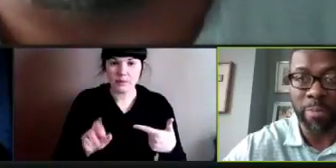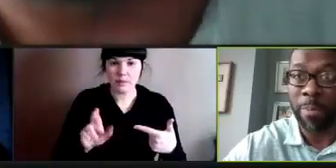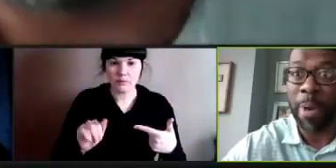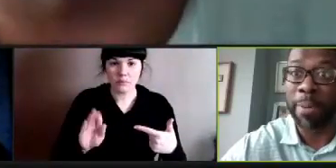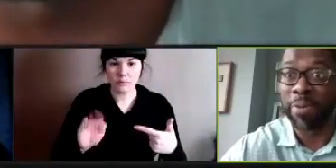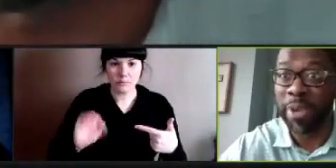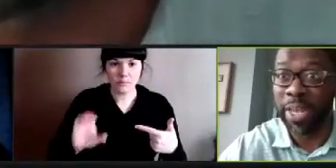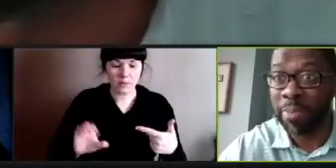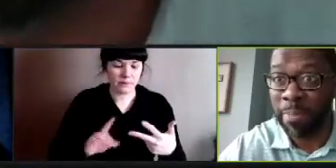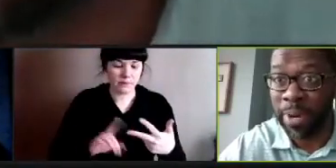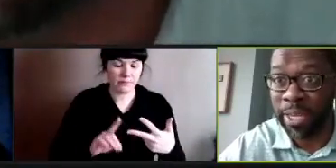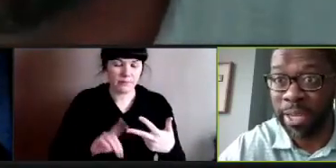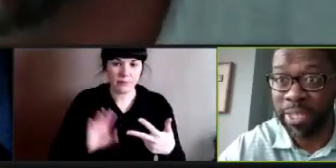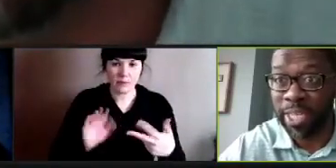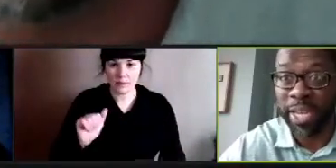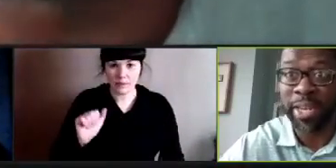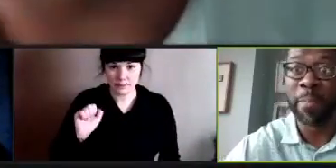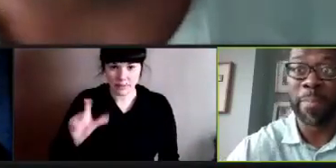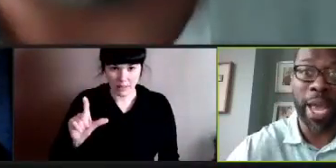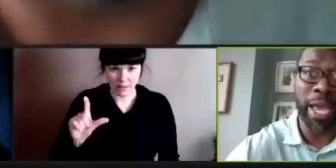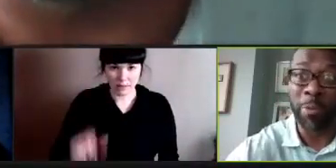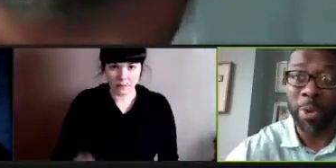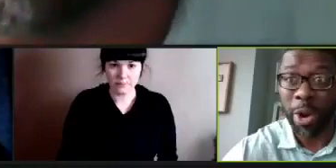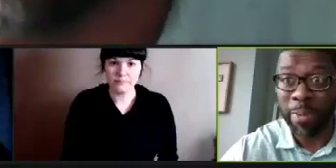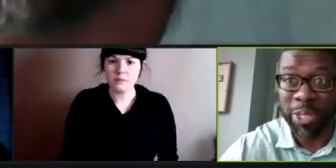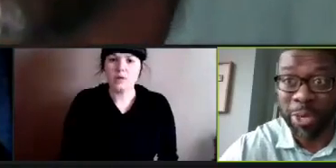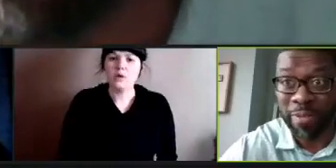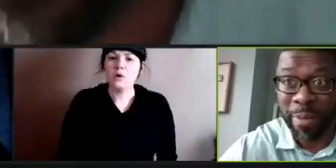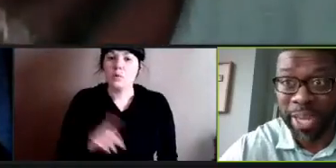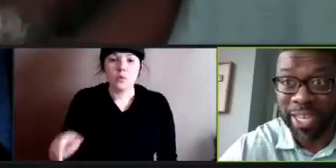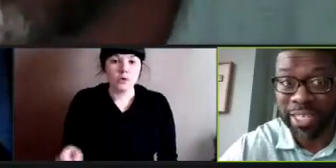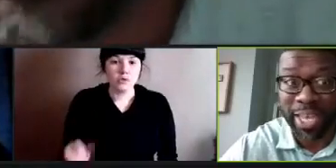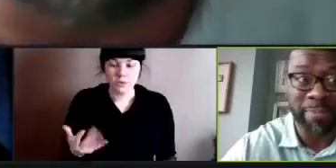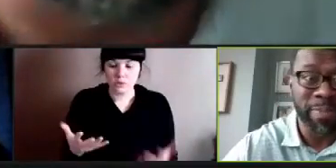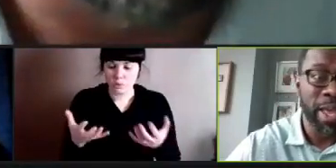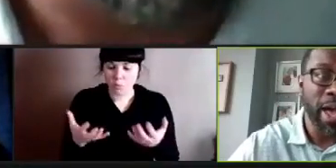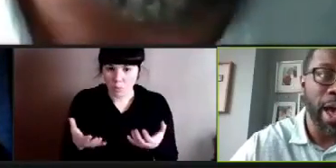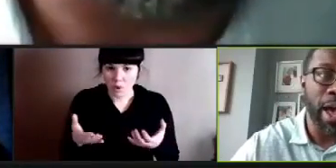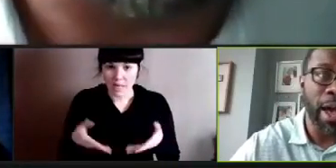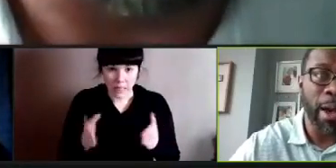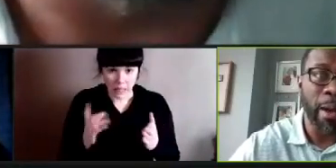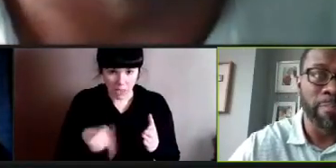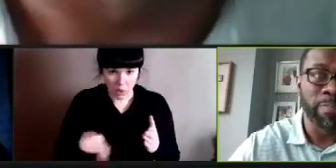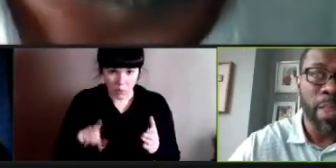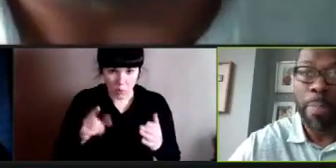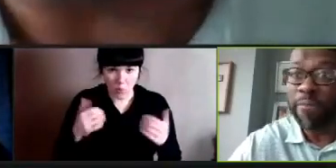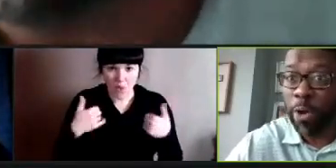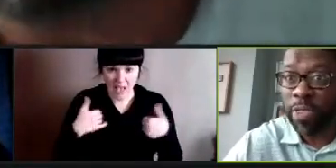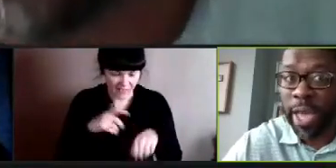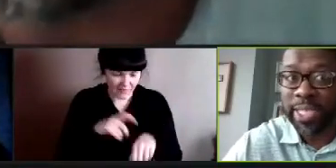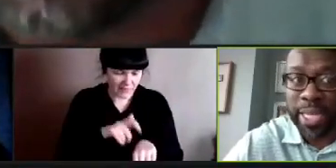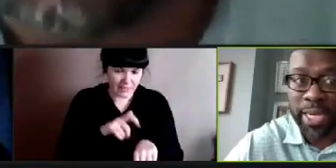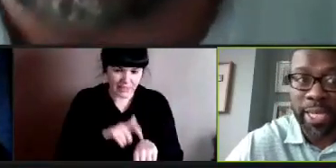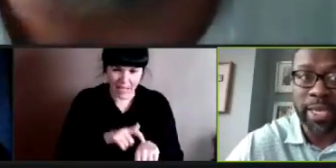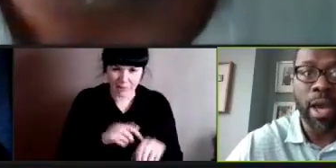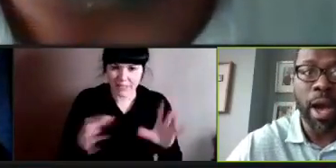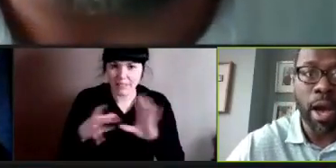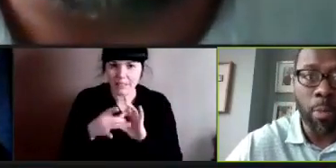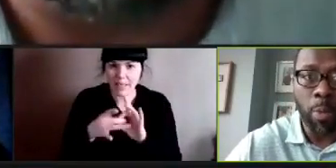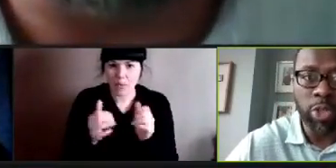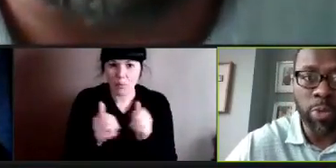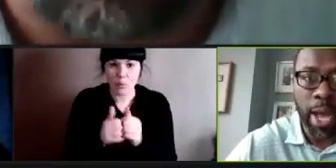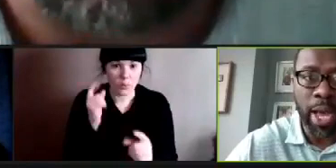so they can get comfortable. I'm probably repeating my buddy Christine, but hey, we want to make sure everybody gets set. But for that,